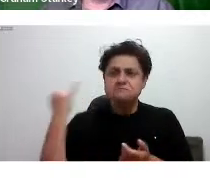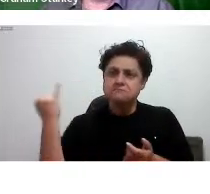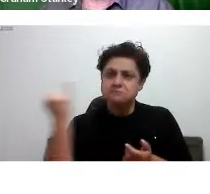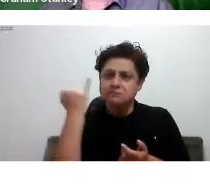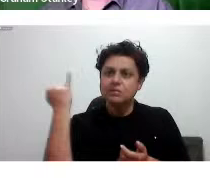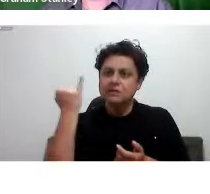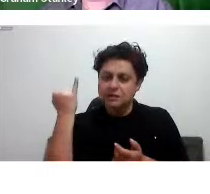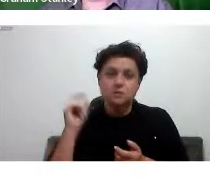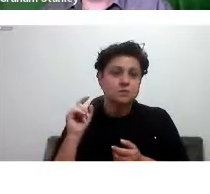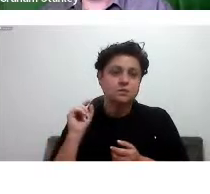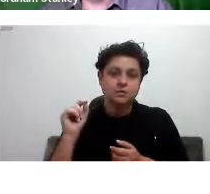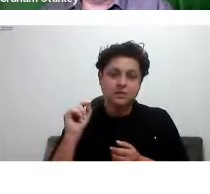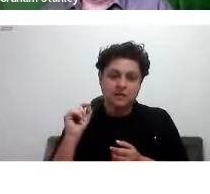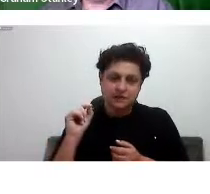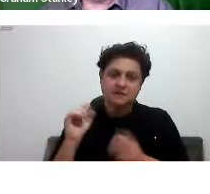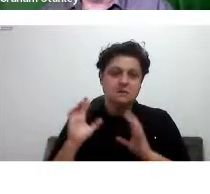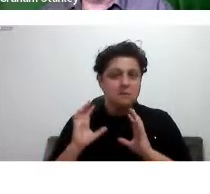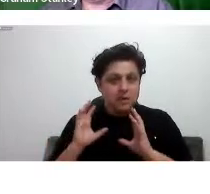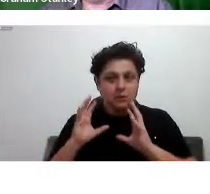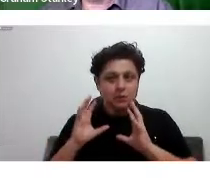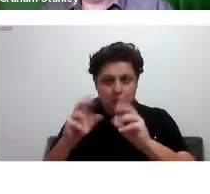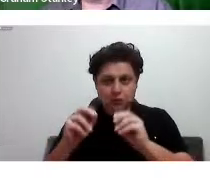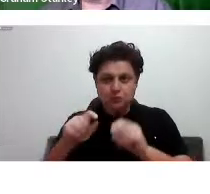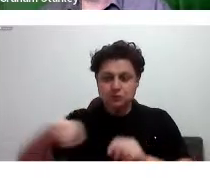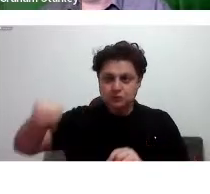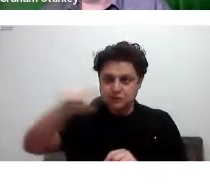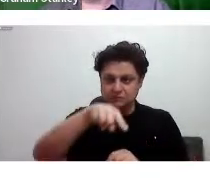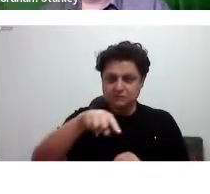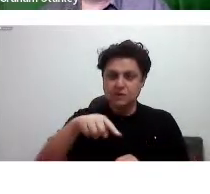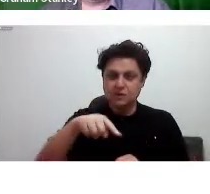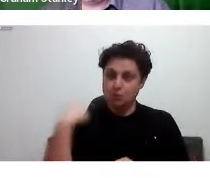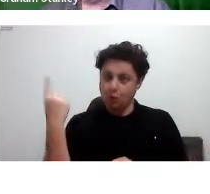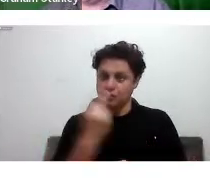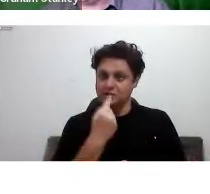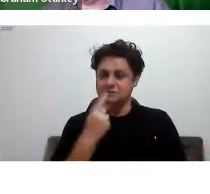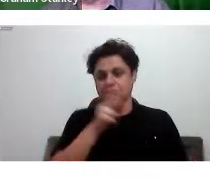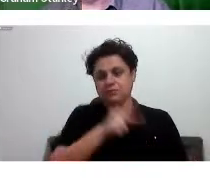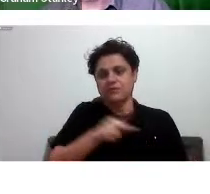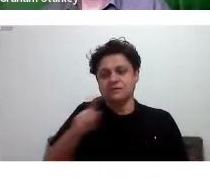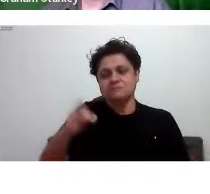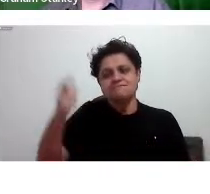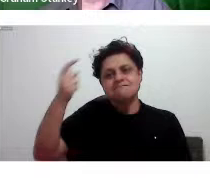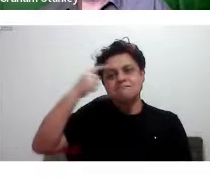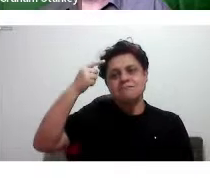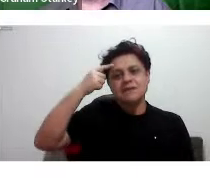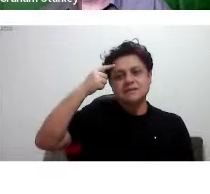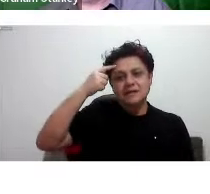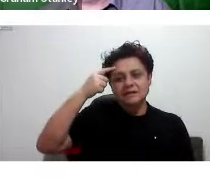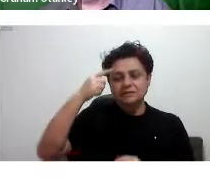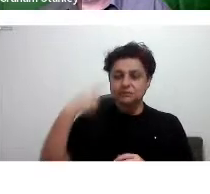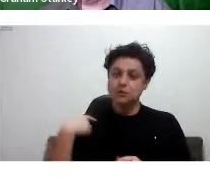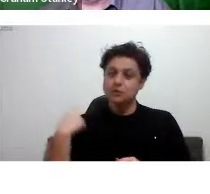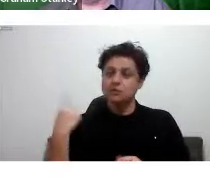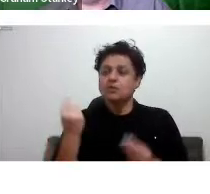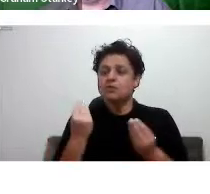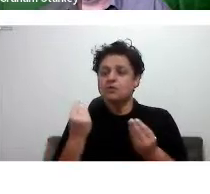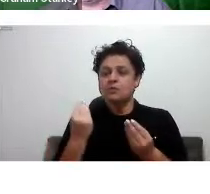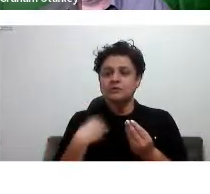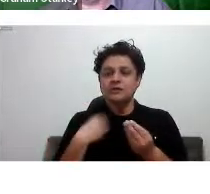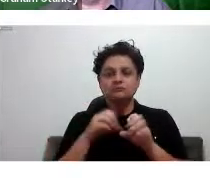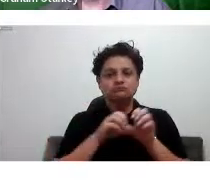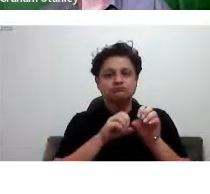to think about your own context when it comes to all of these suggestions about